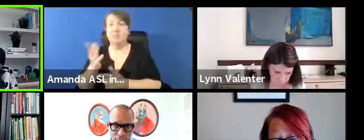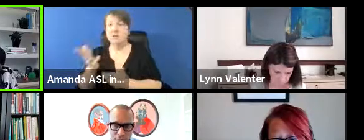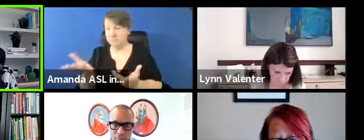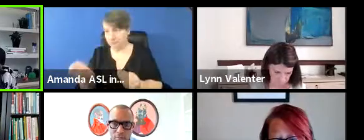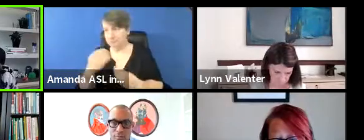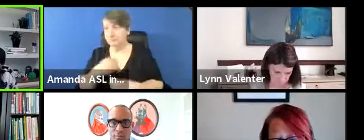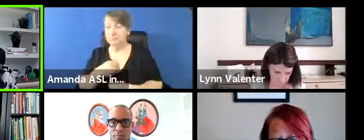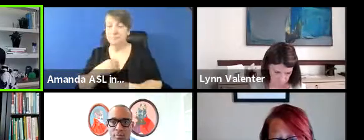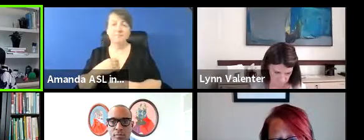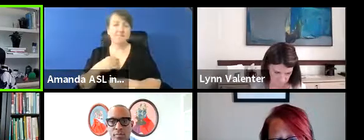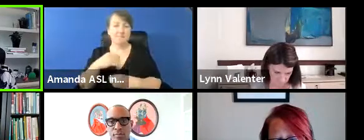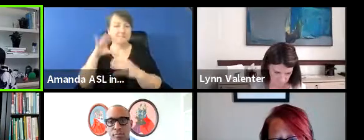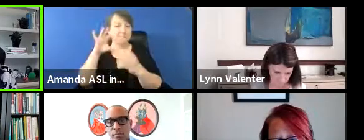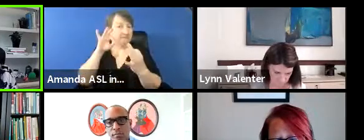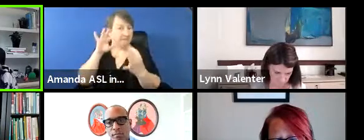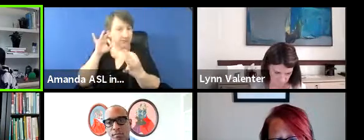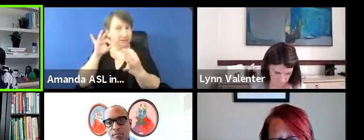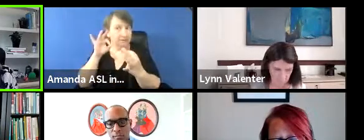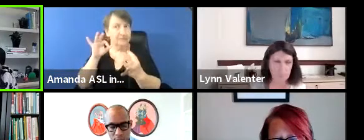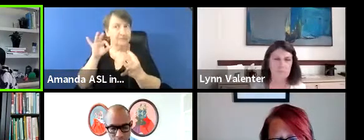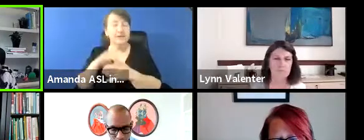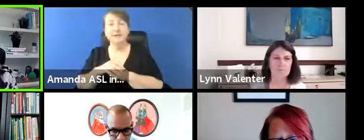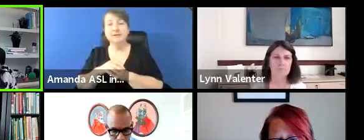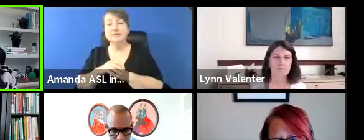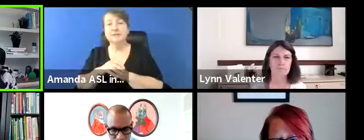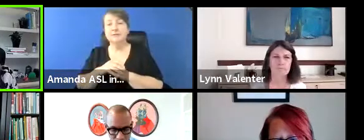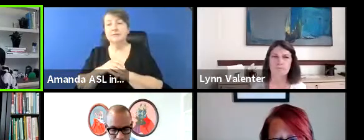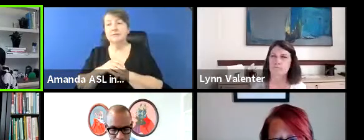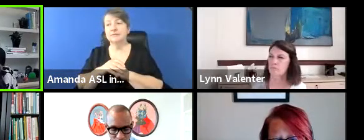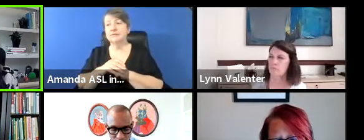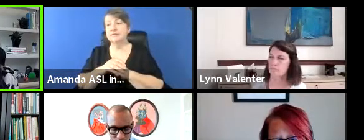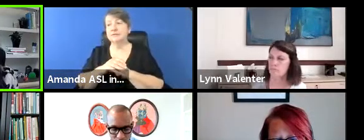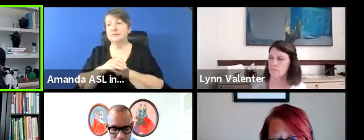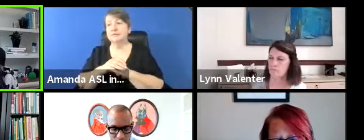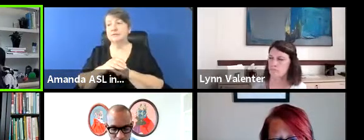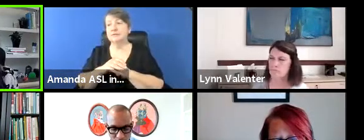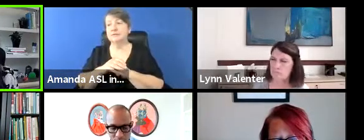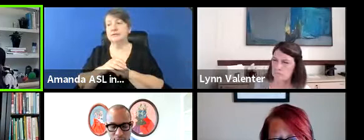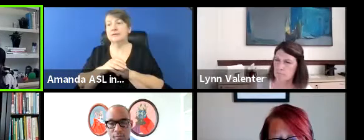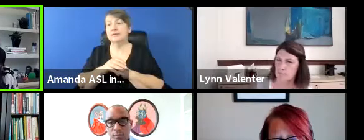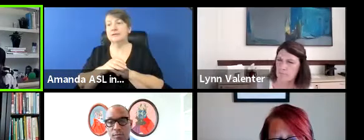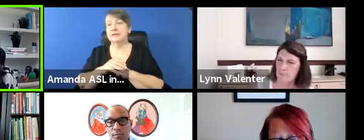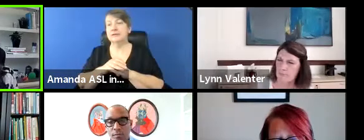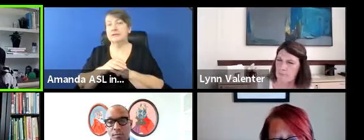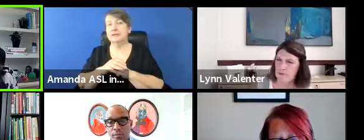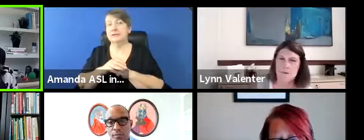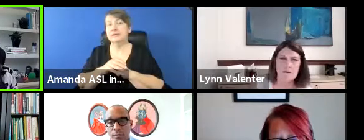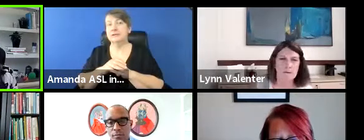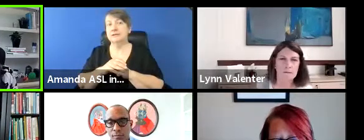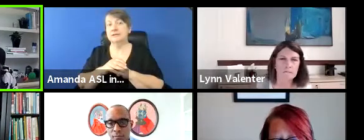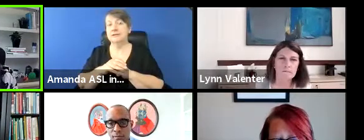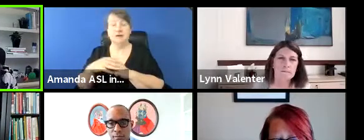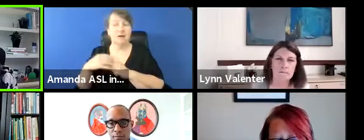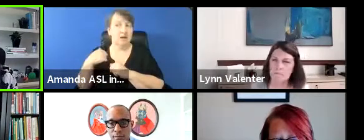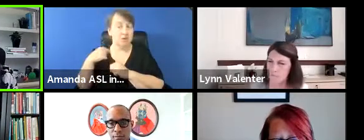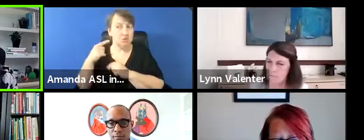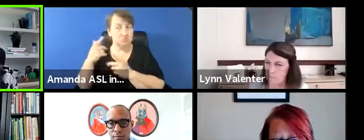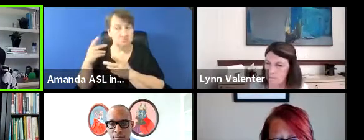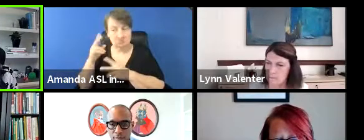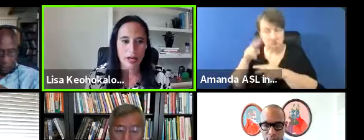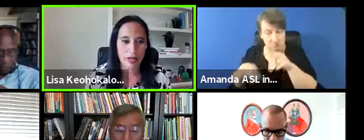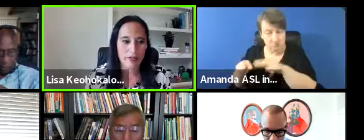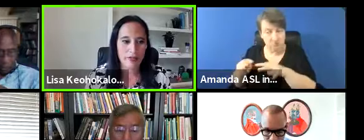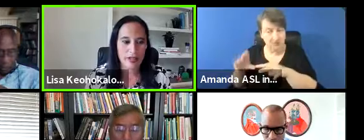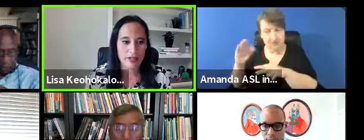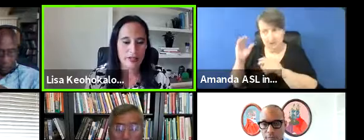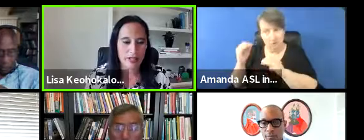provide feedback. And the last that I heard, we did not have anyone sign up, but Brent, I want to double check with